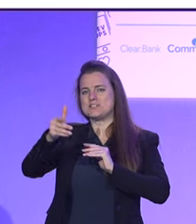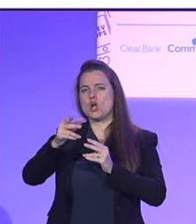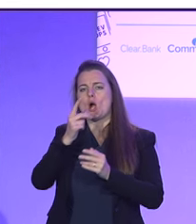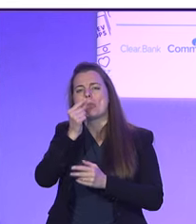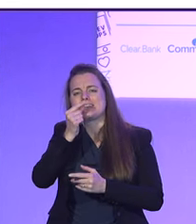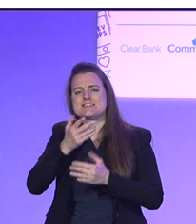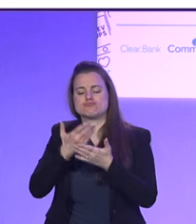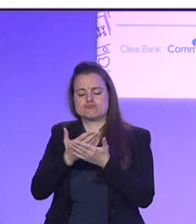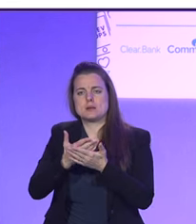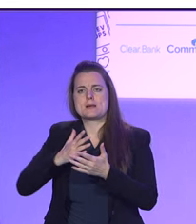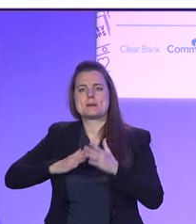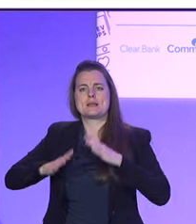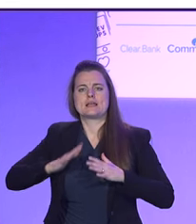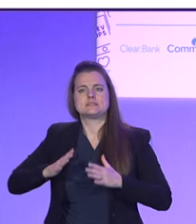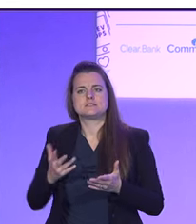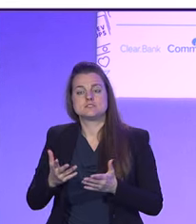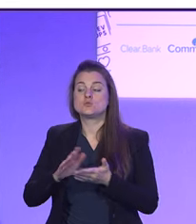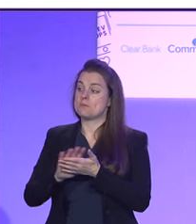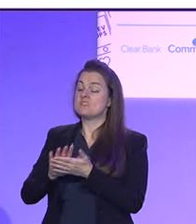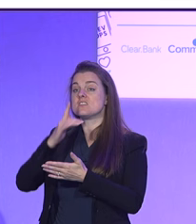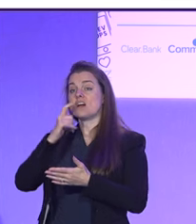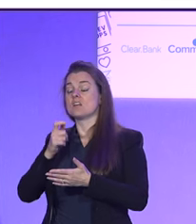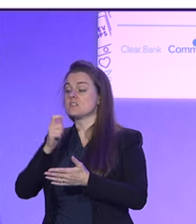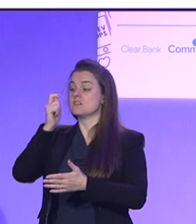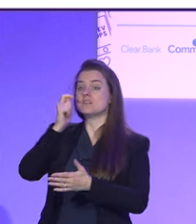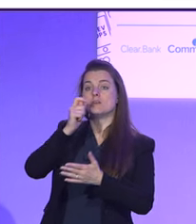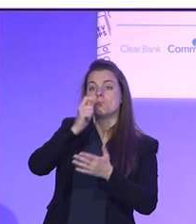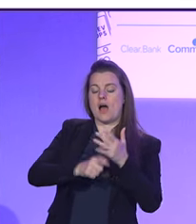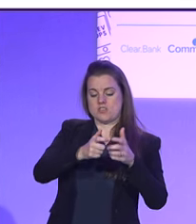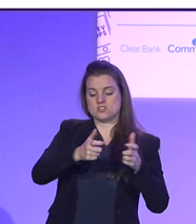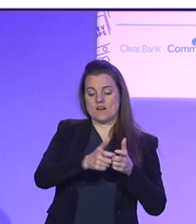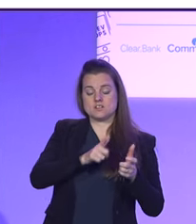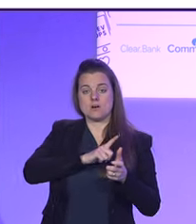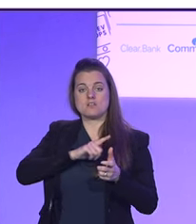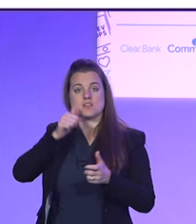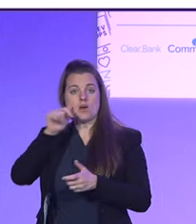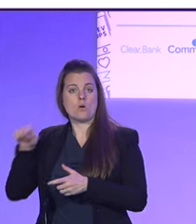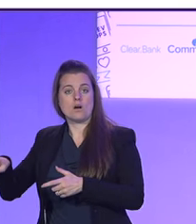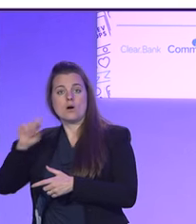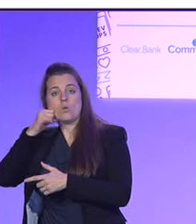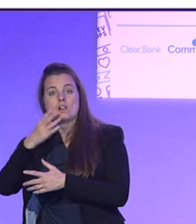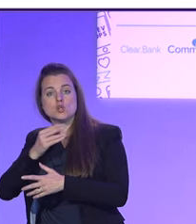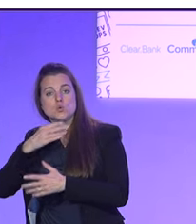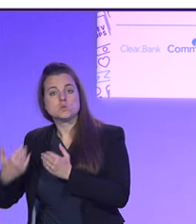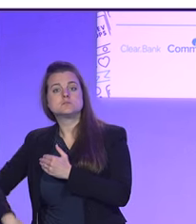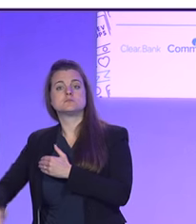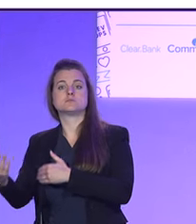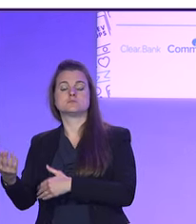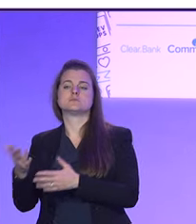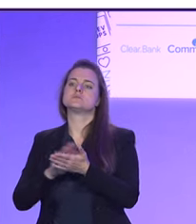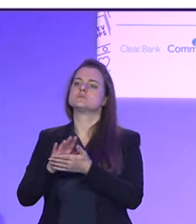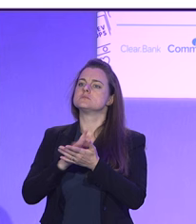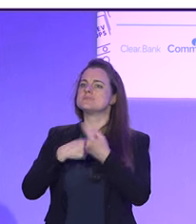can actually buy those servers, provision those servers. They know you're going to be using them. For them, it's much easier